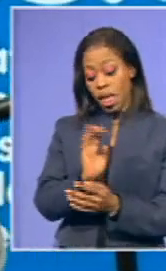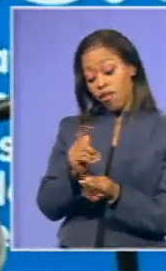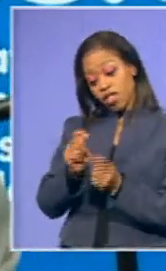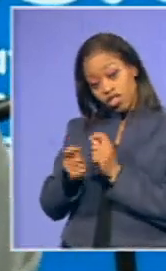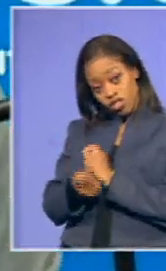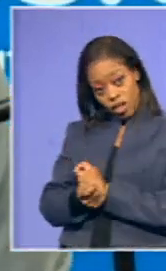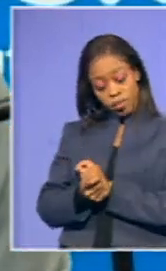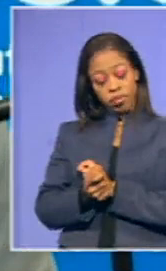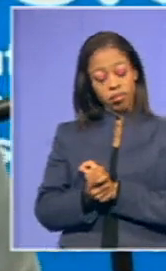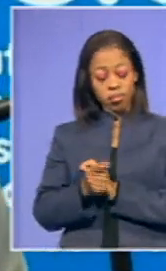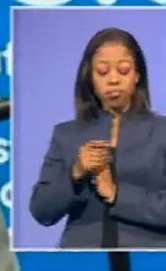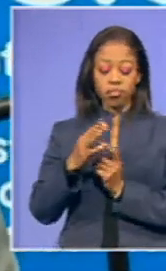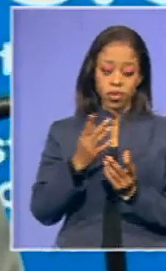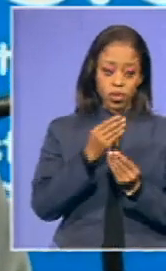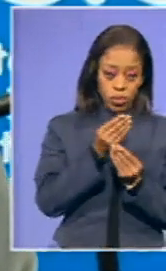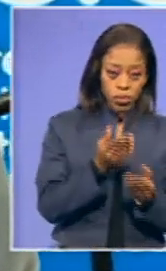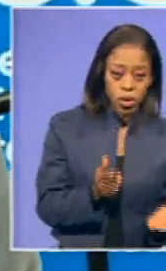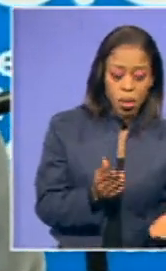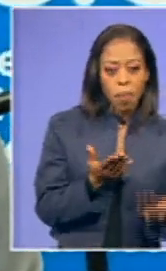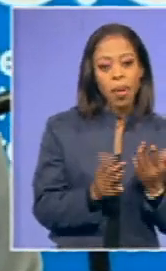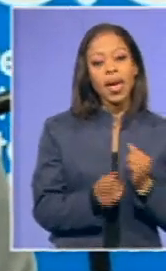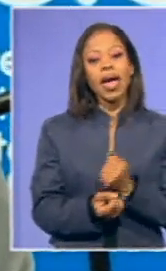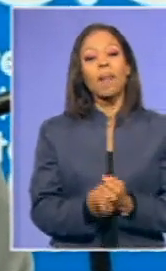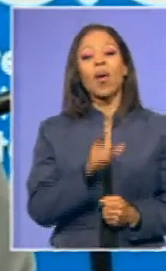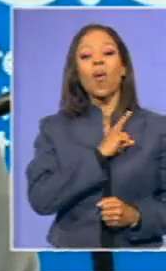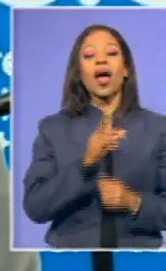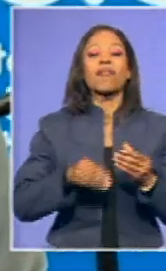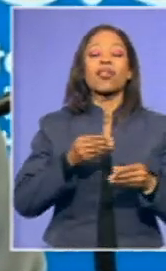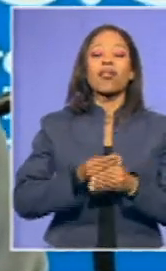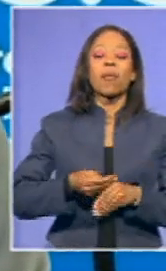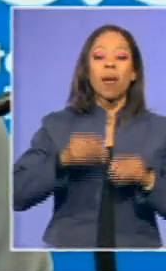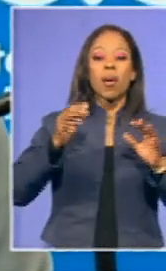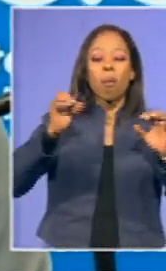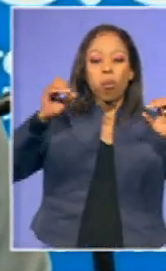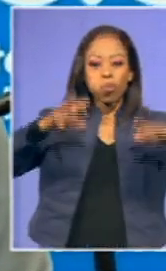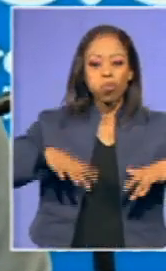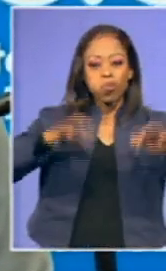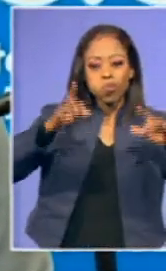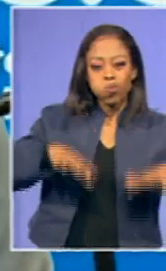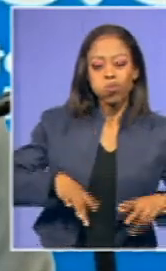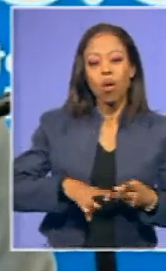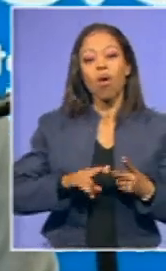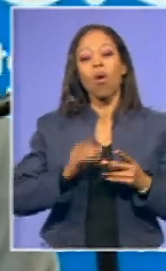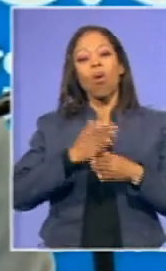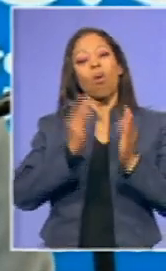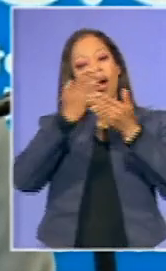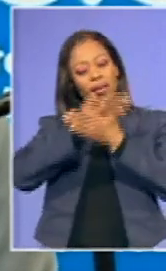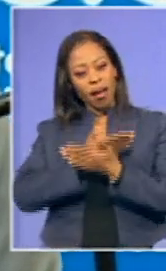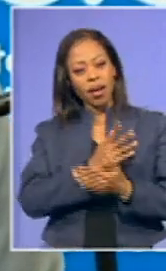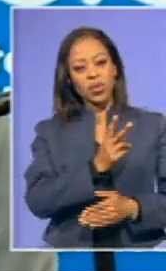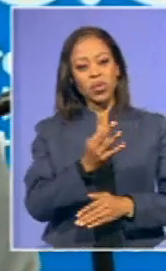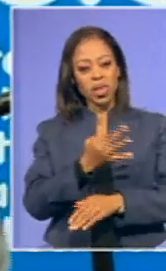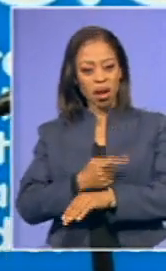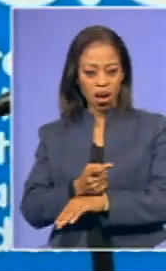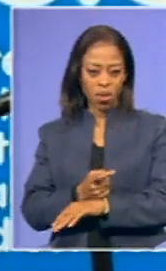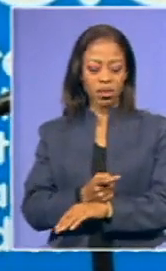anticipate, but we anticipate that the change might happen due to maybe if we get additional floodlights and we are working at night 2 or 3 hours,